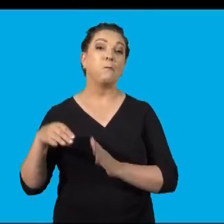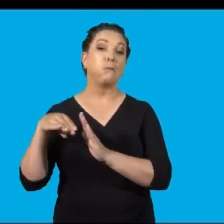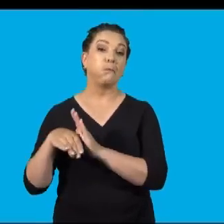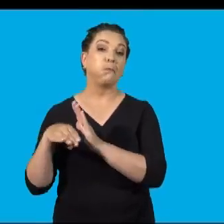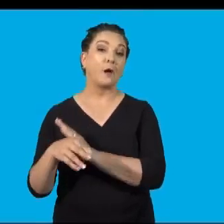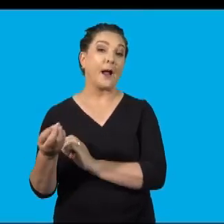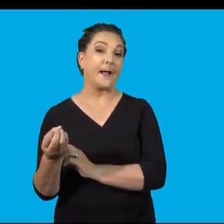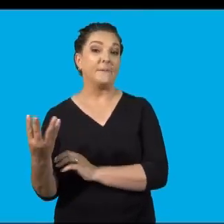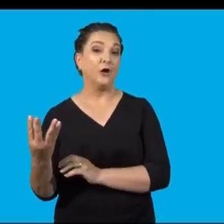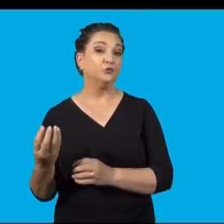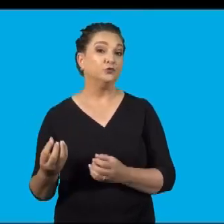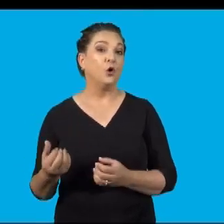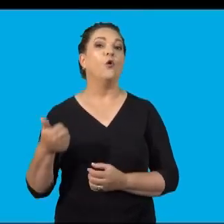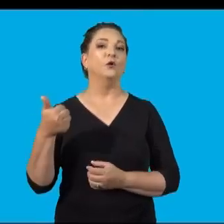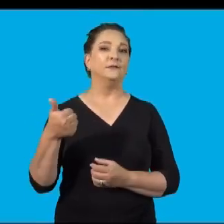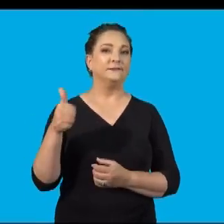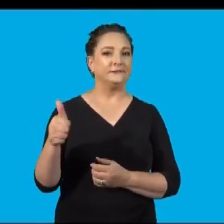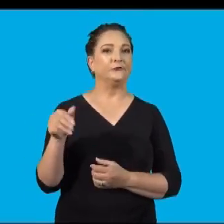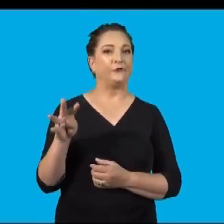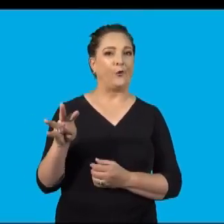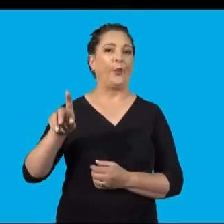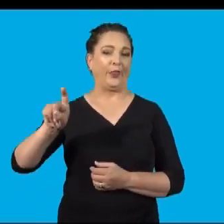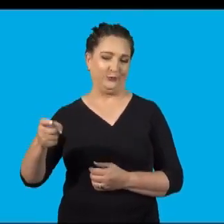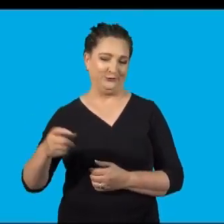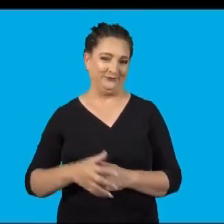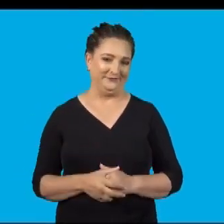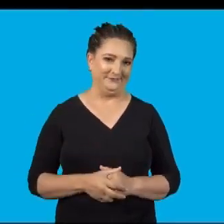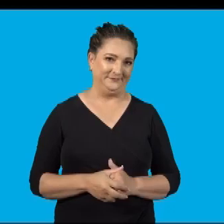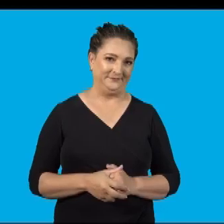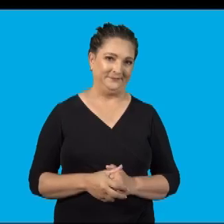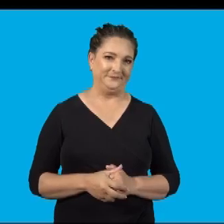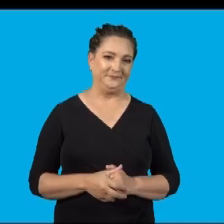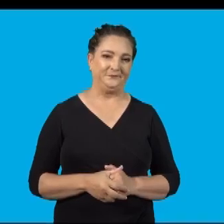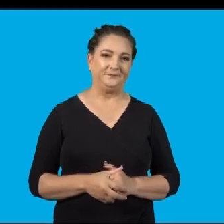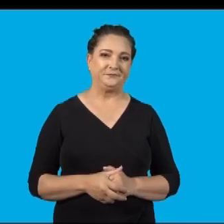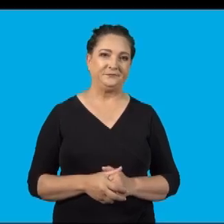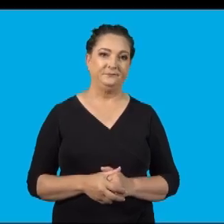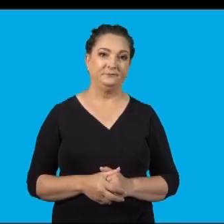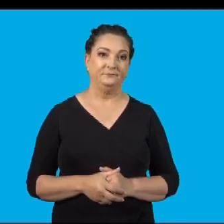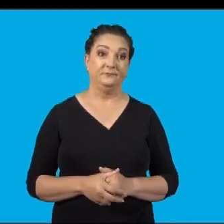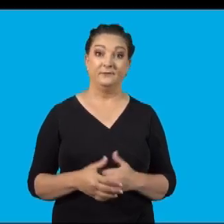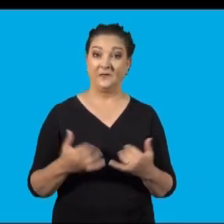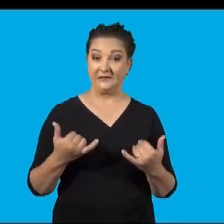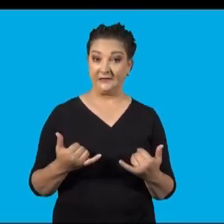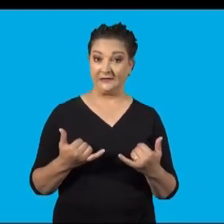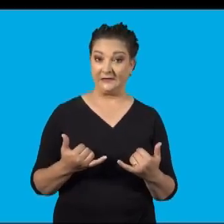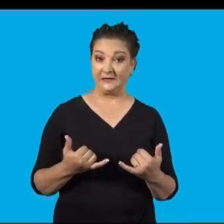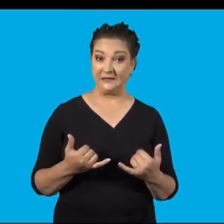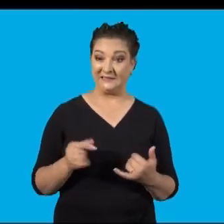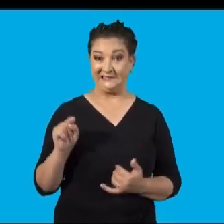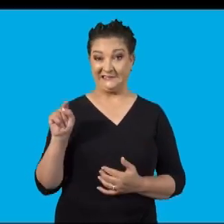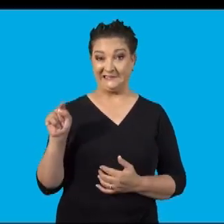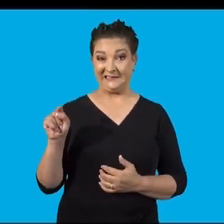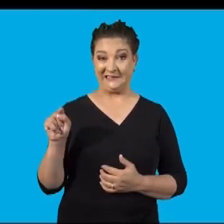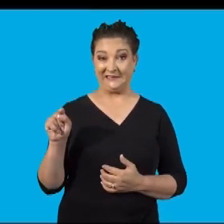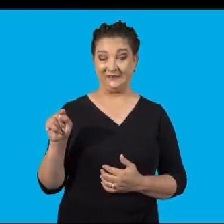my depreciation amount, which is 64,000. Okay. Now, this